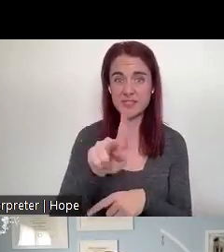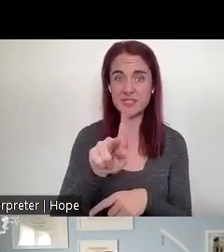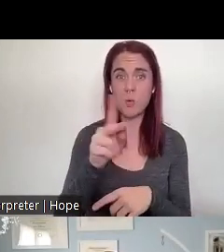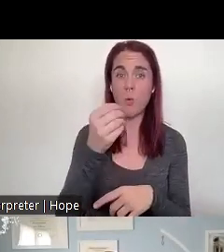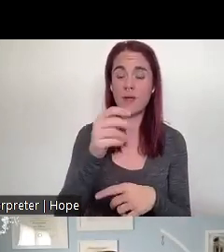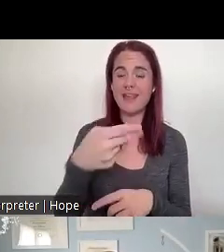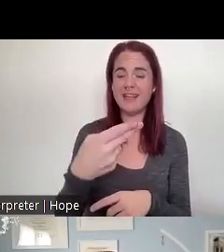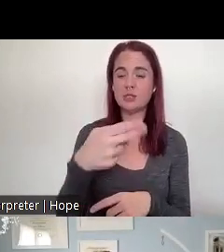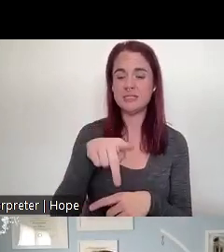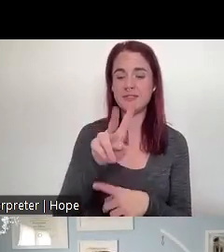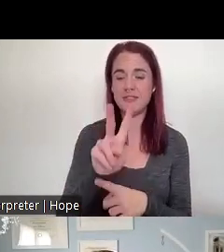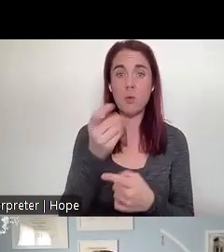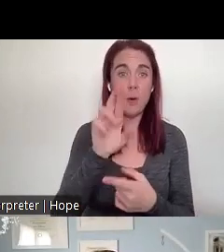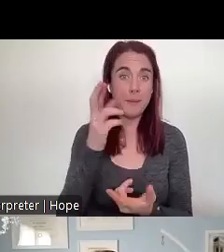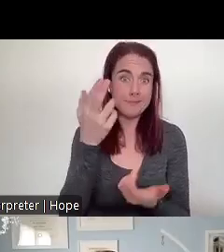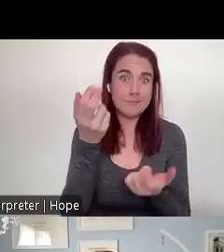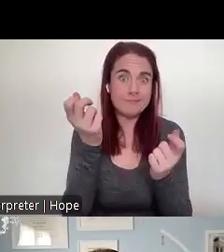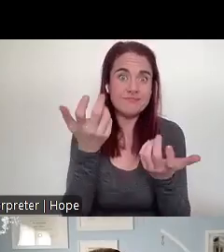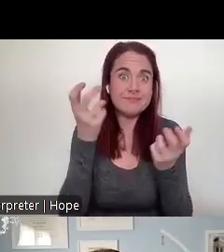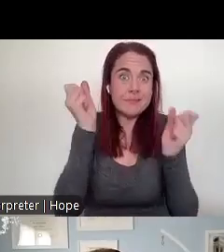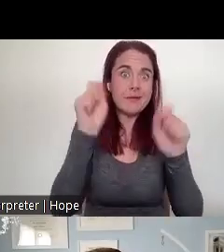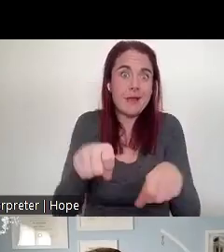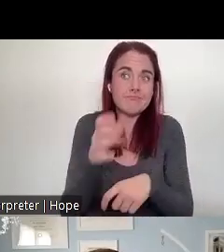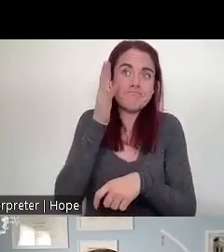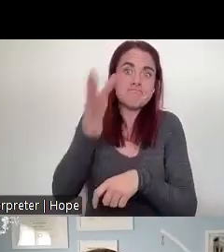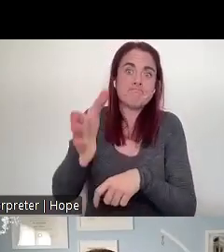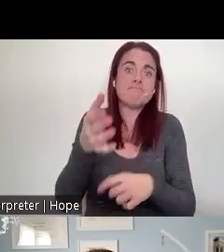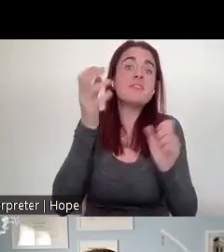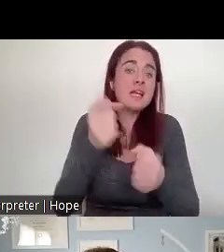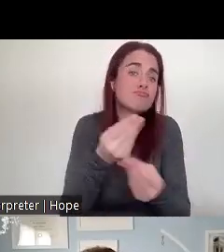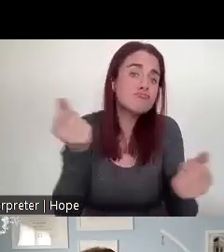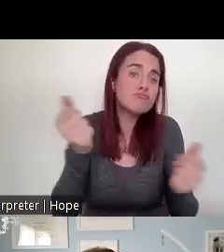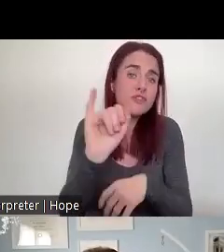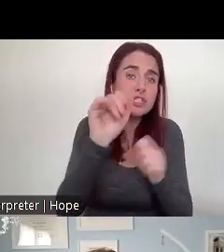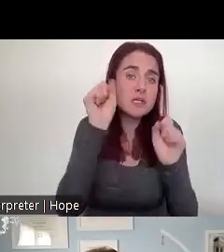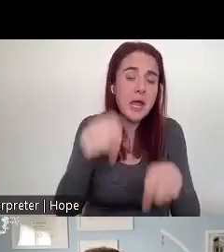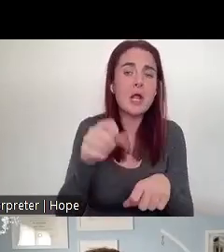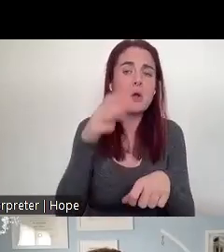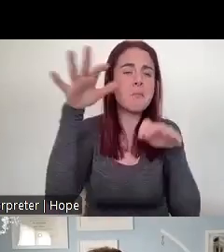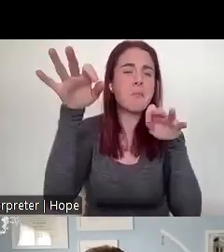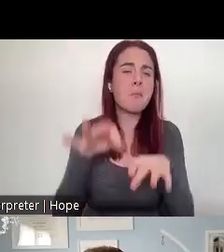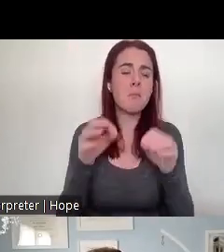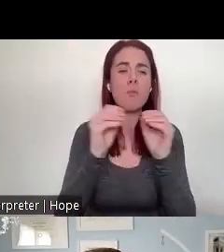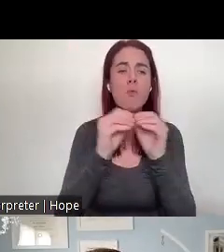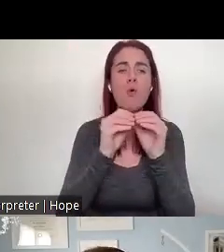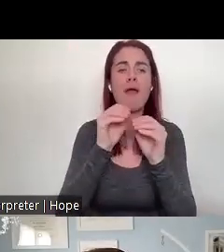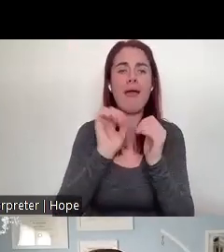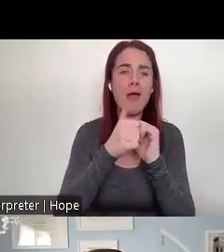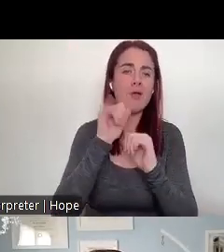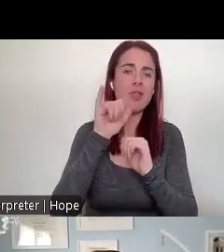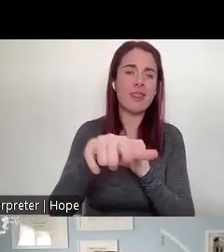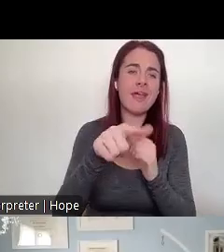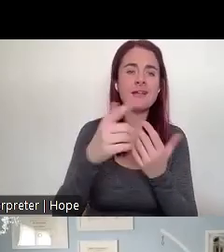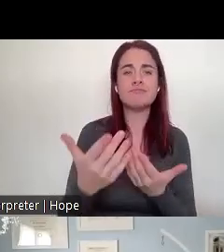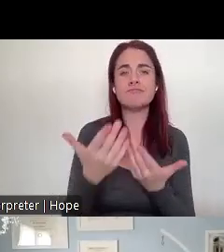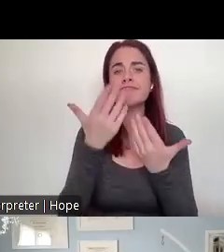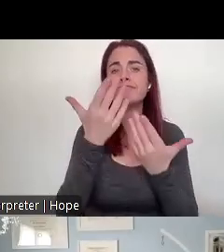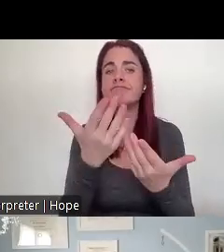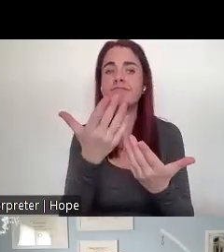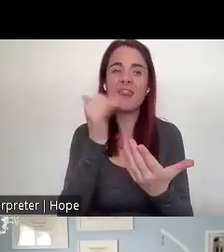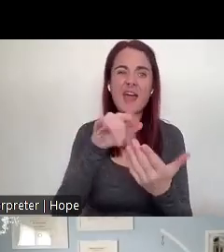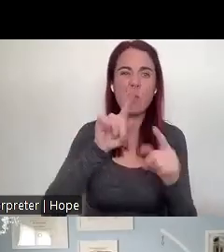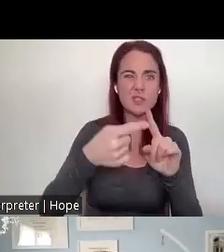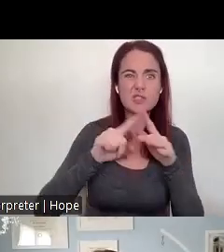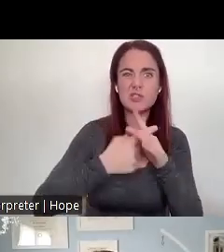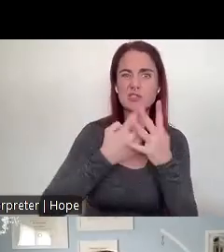people are able to clear the infection, and we'll talk more about how that has gone into the recommendations of when to start screening.